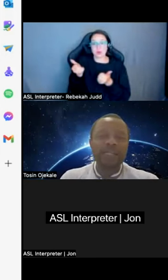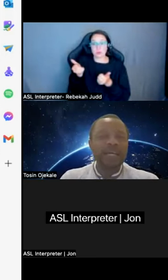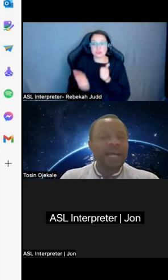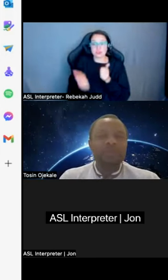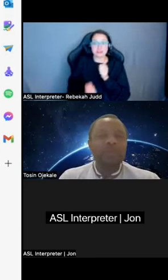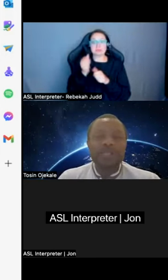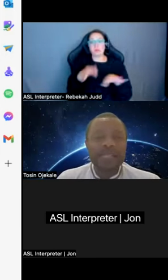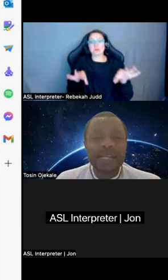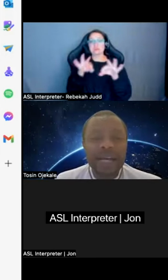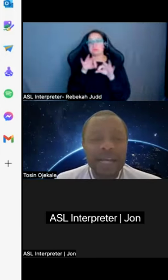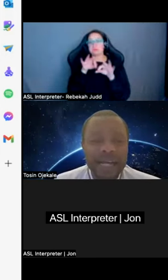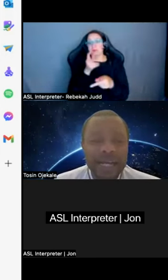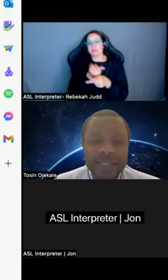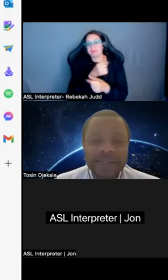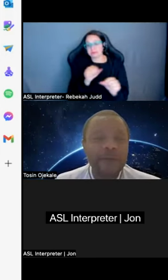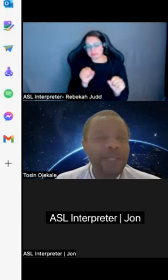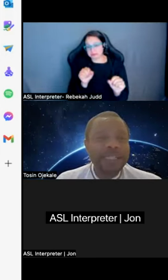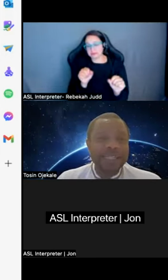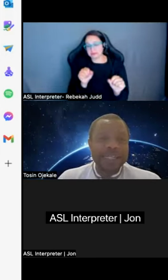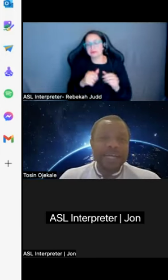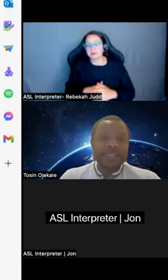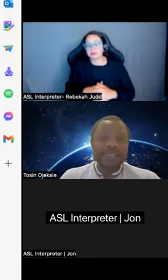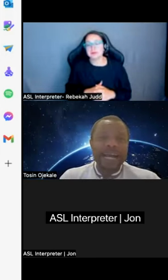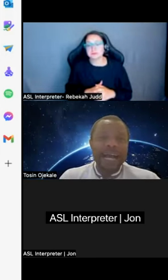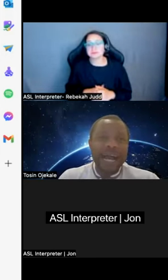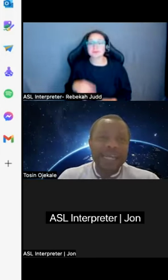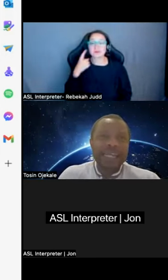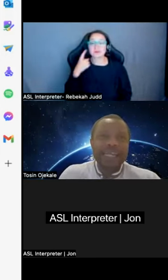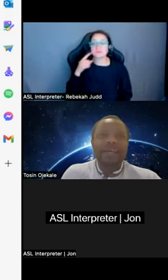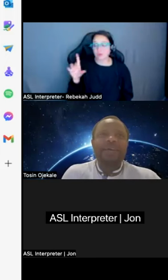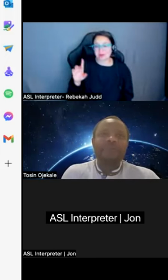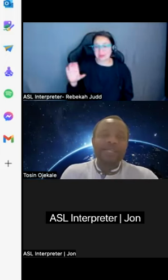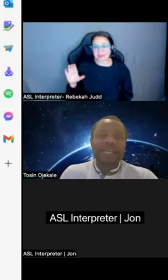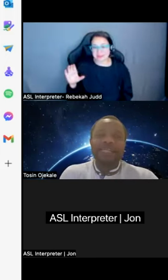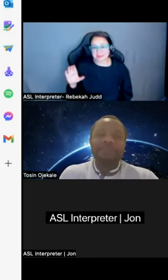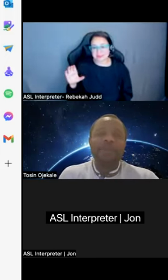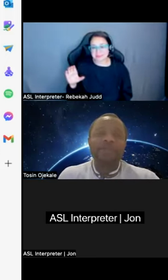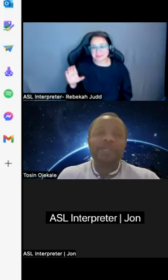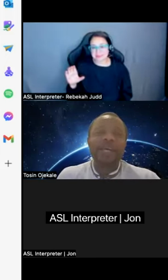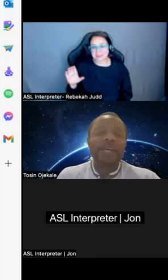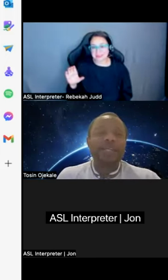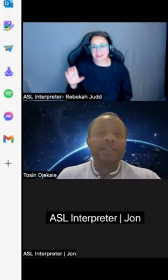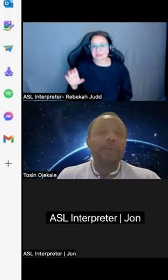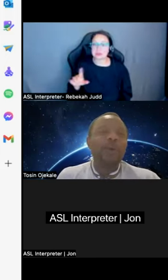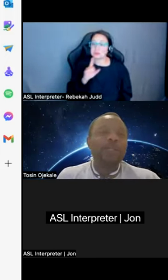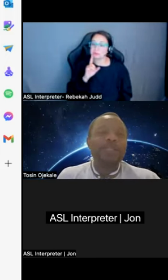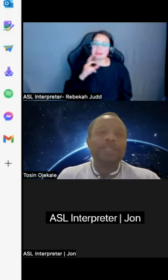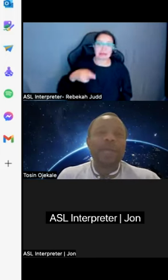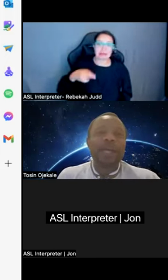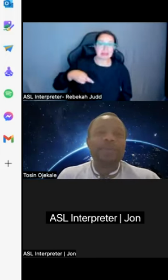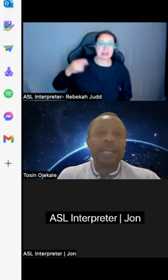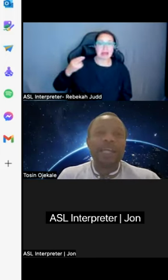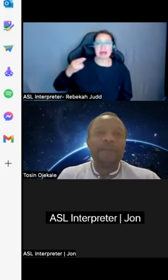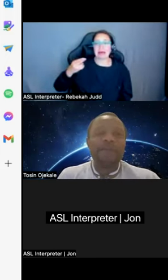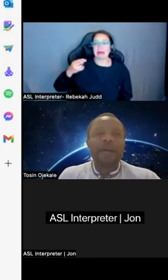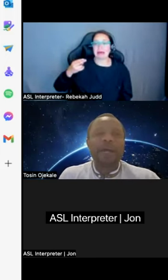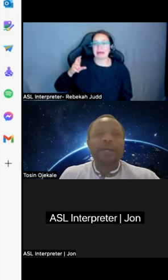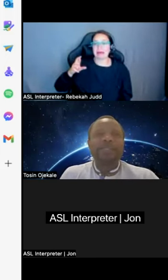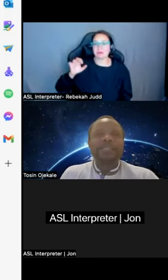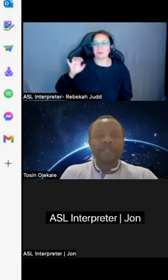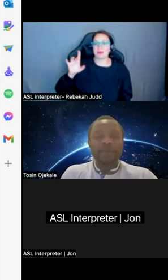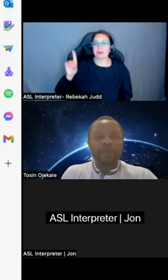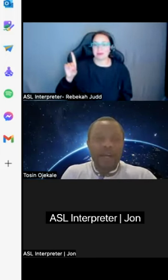that, and mostly for data centers, they are highly rated, because you don't want, especially if you